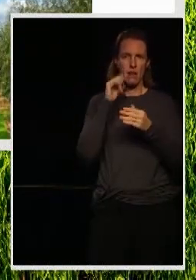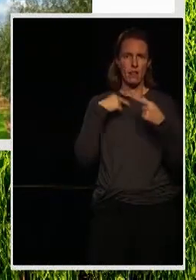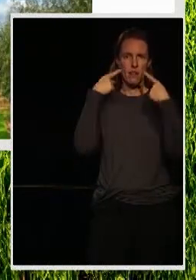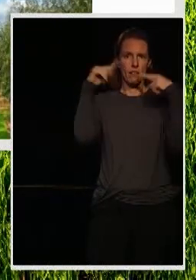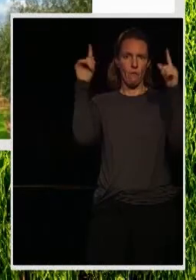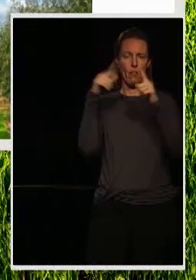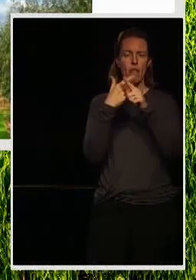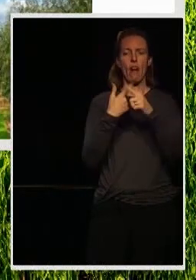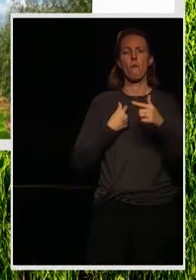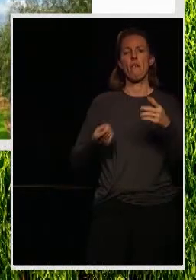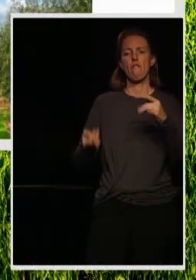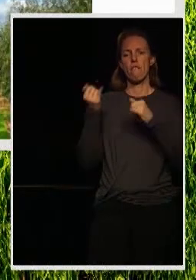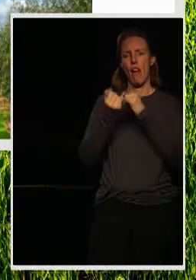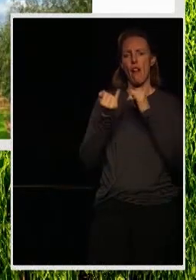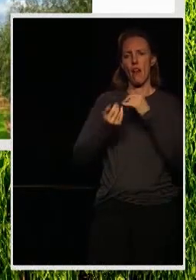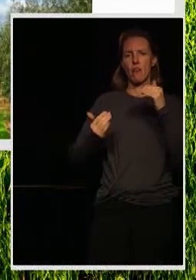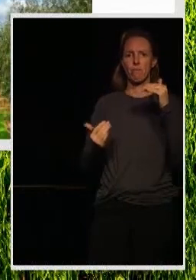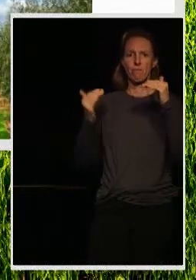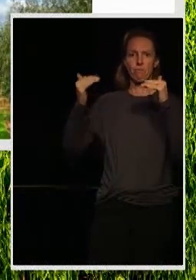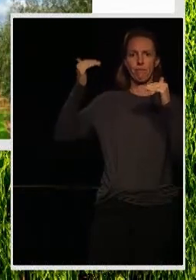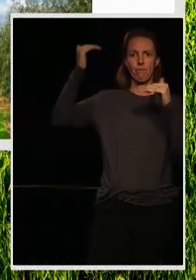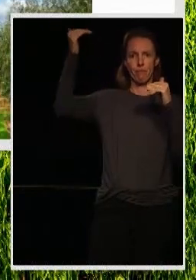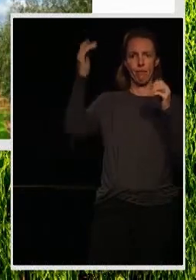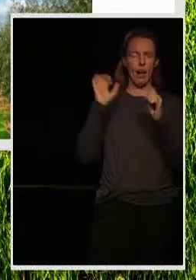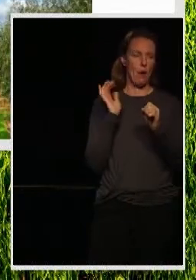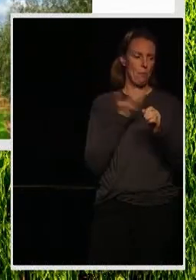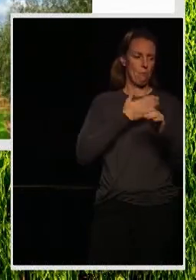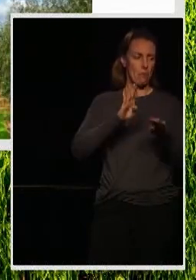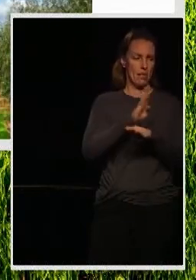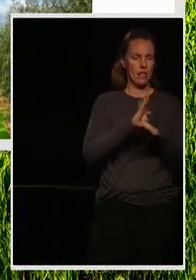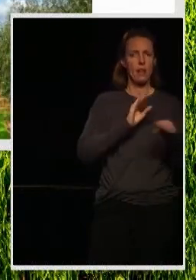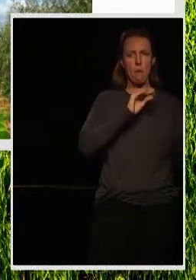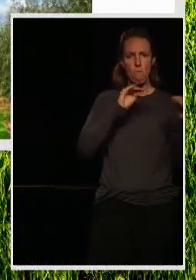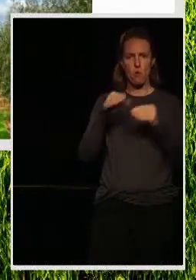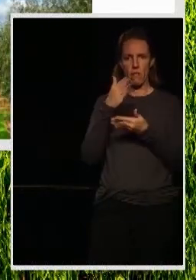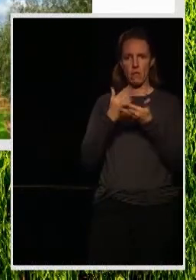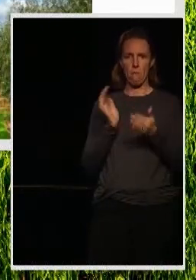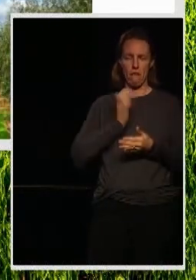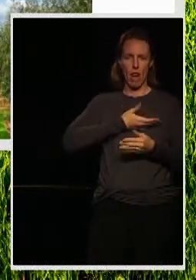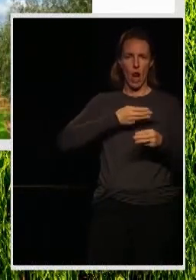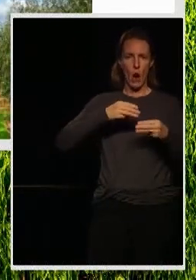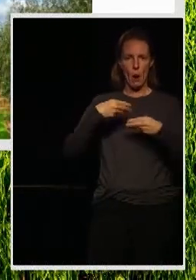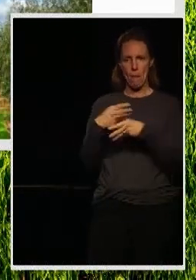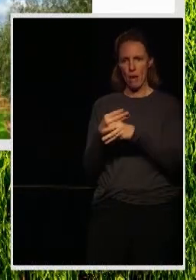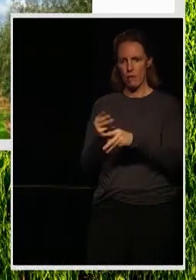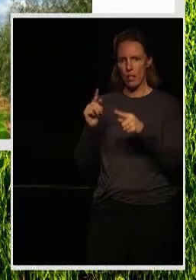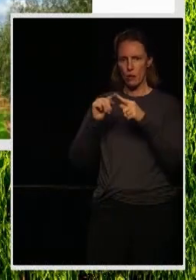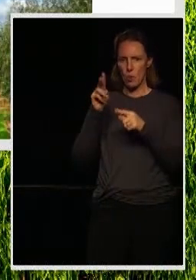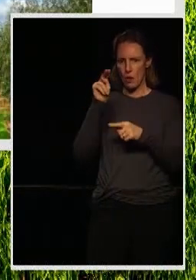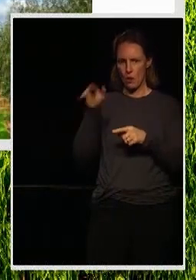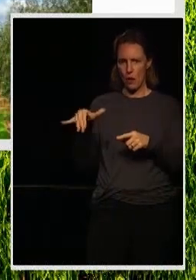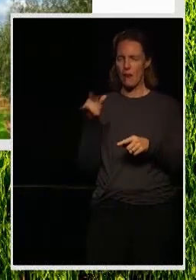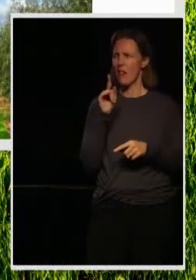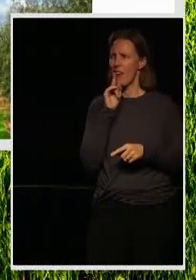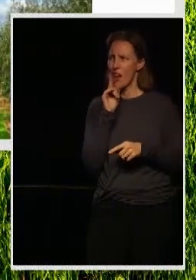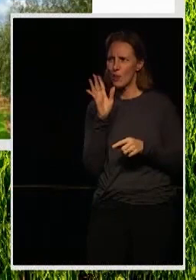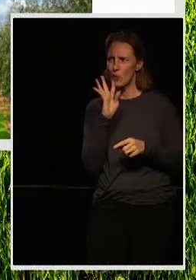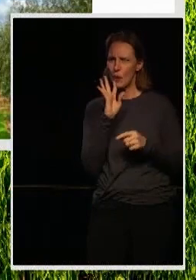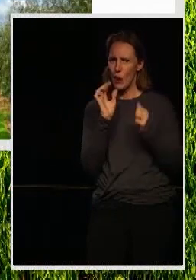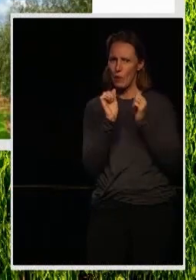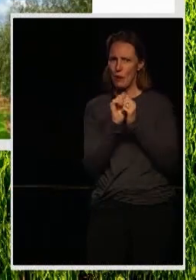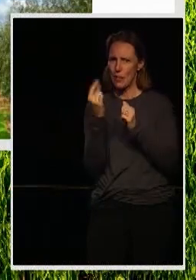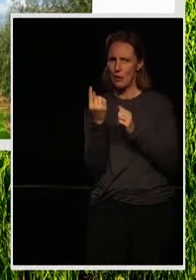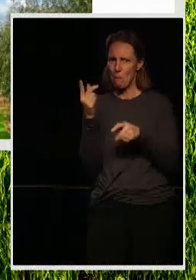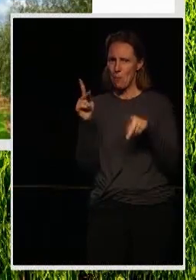our business. We're going to probably move some of our manufacturing to New York. I'm actually talking with some Corning